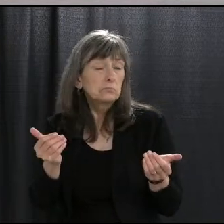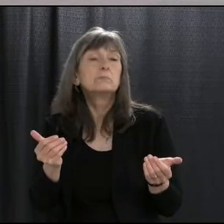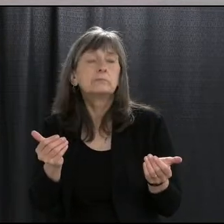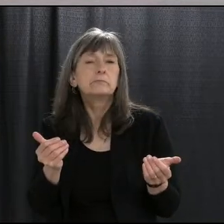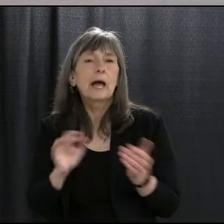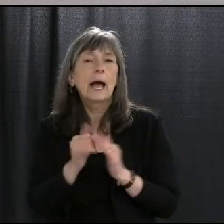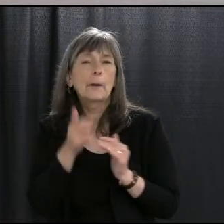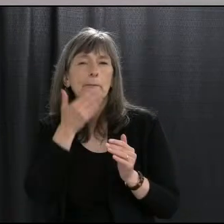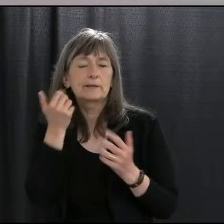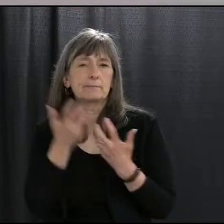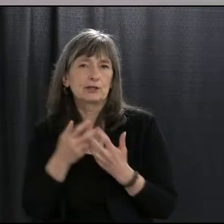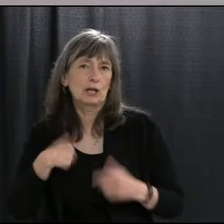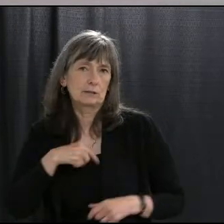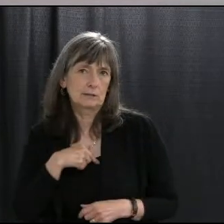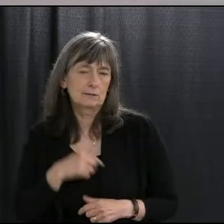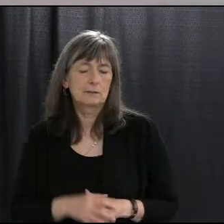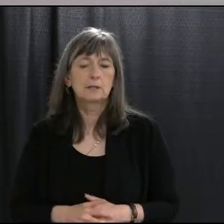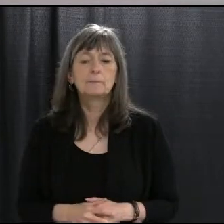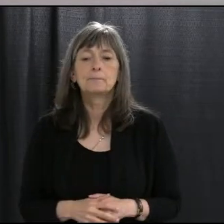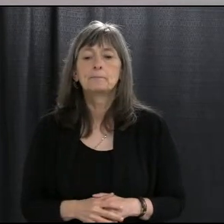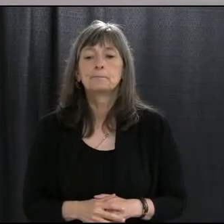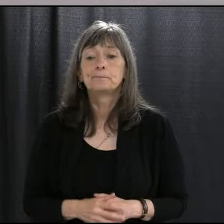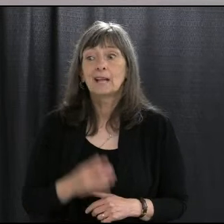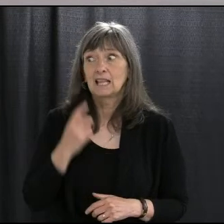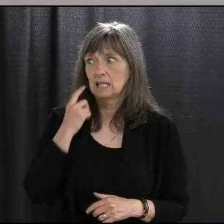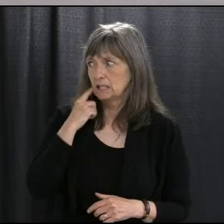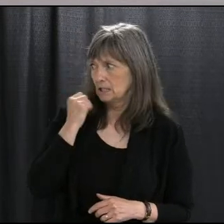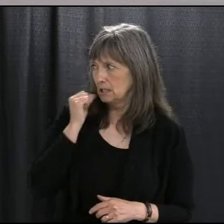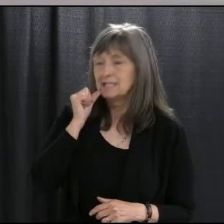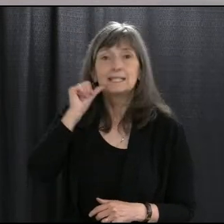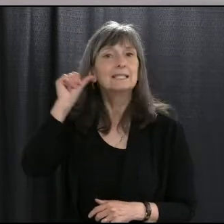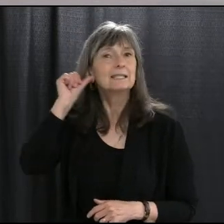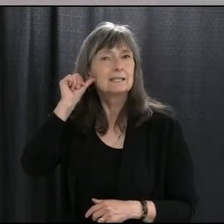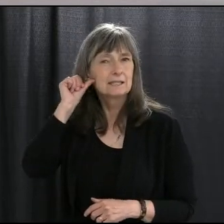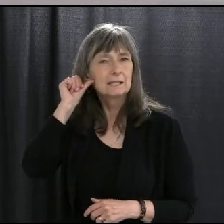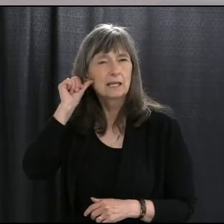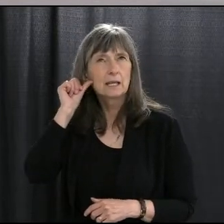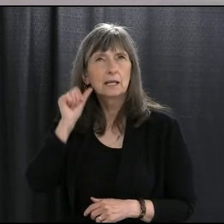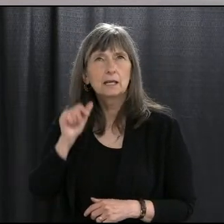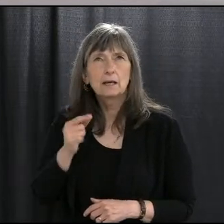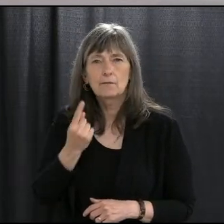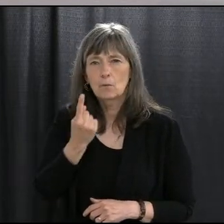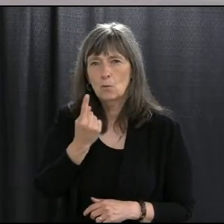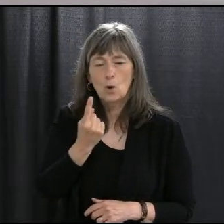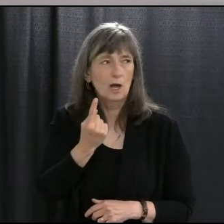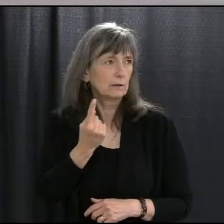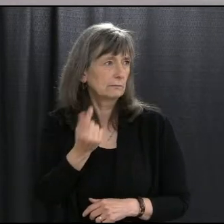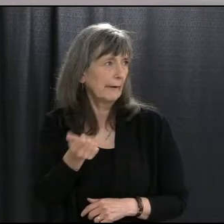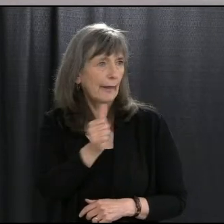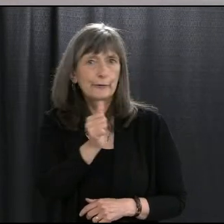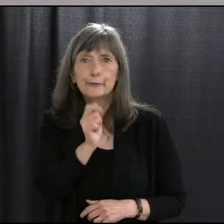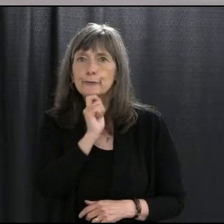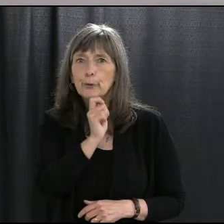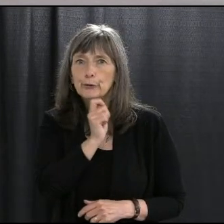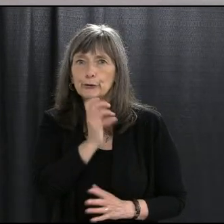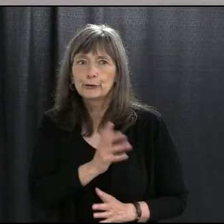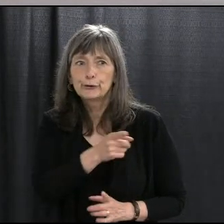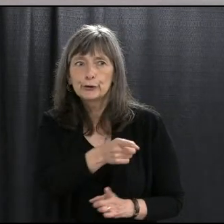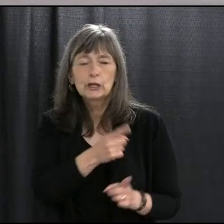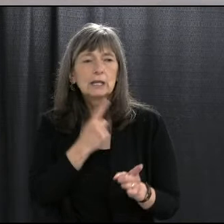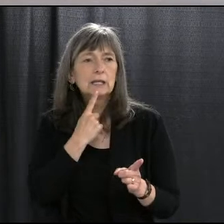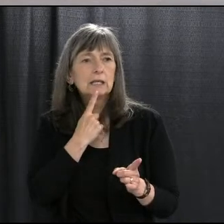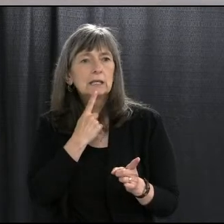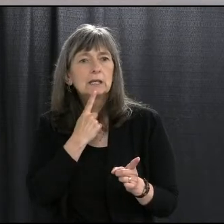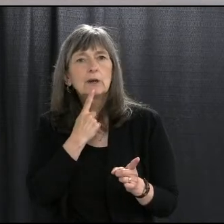just, for example, yesterday, I think with one of your colleagues, we gave